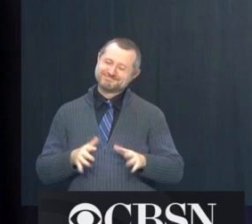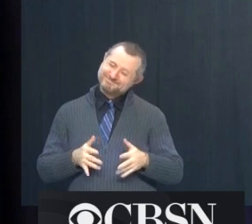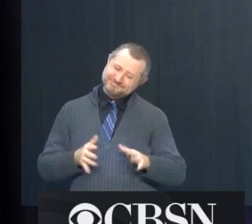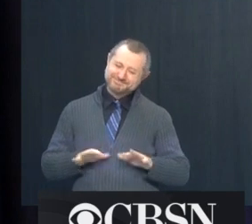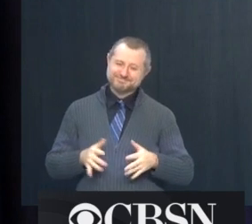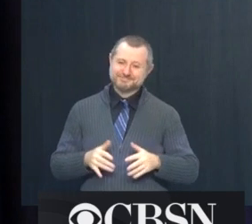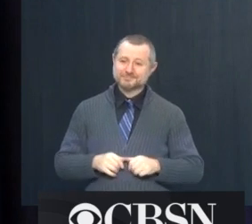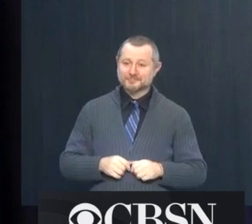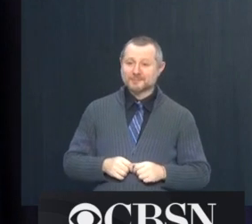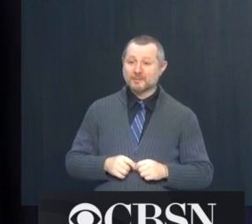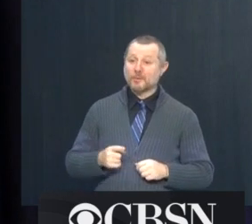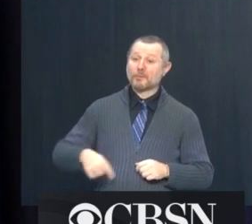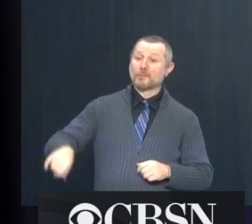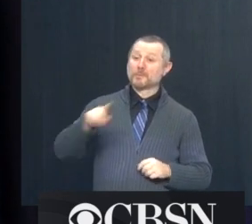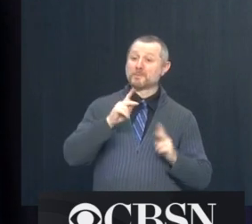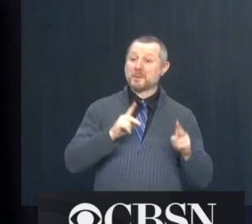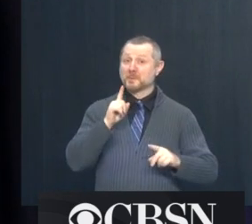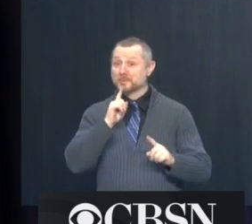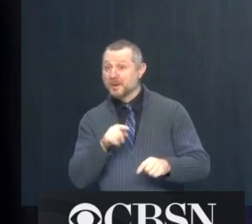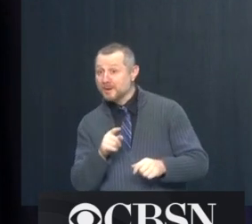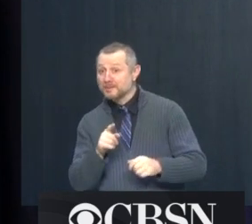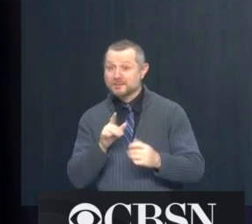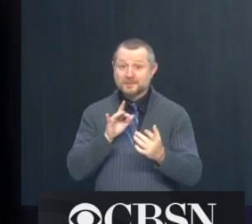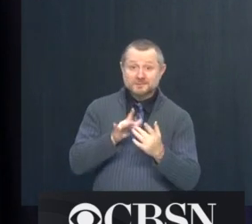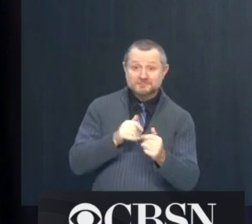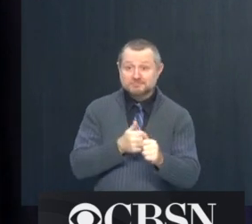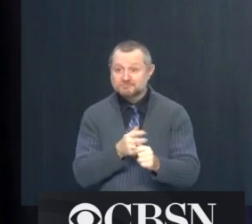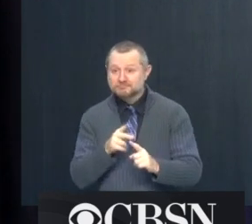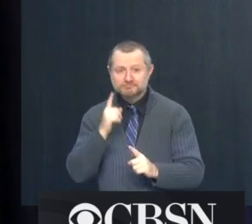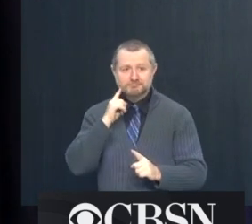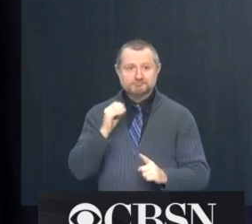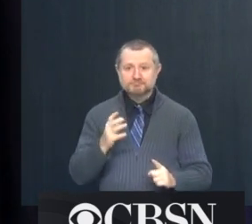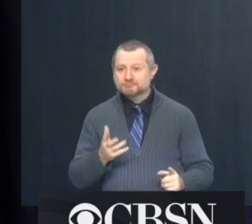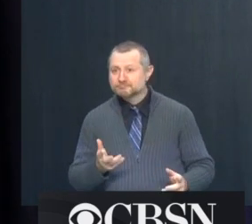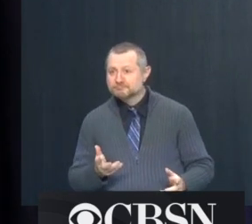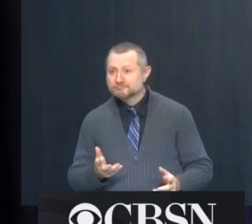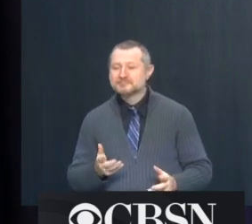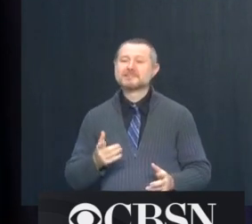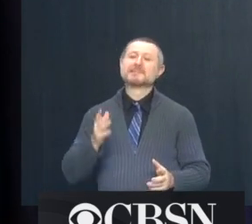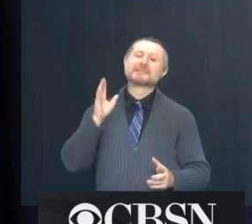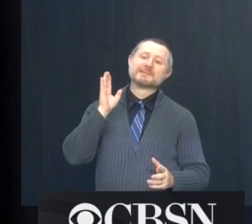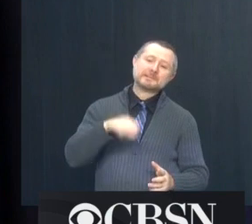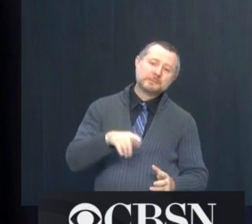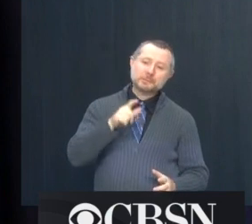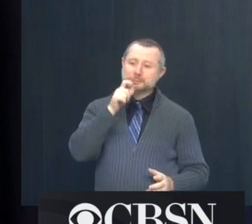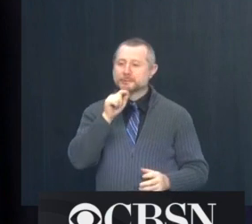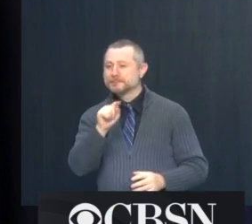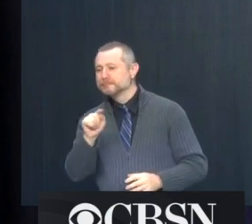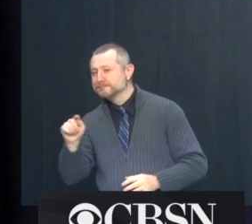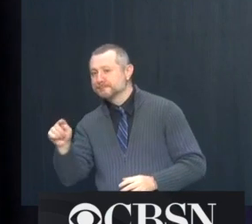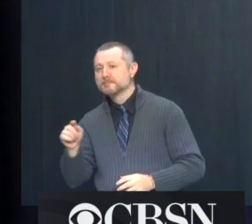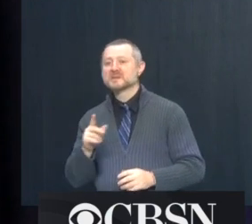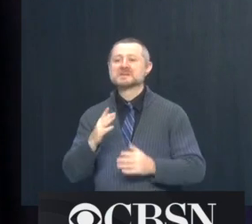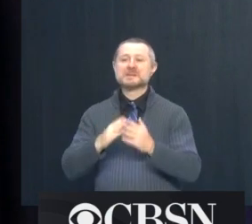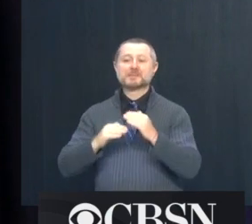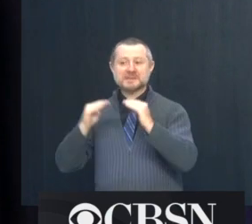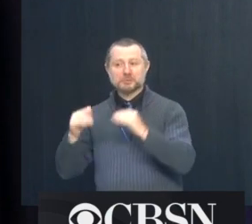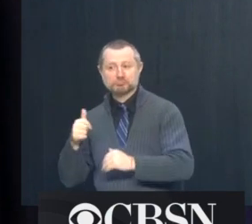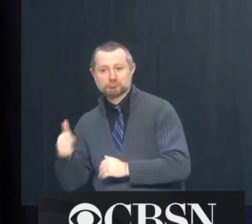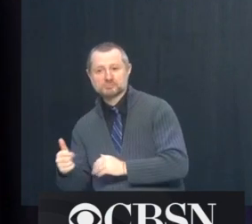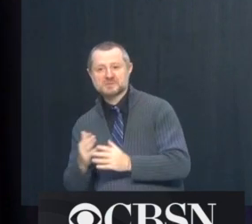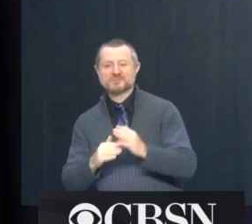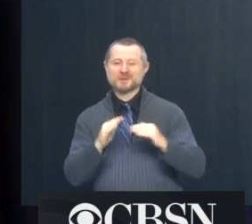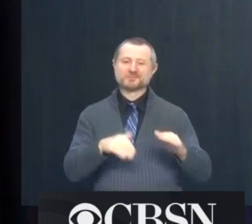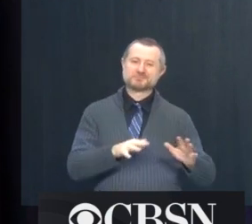great response rate, and it depends on whose contact tracers, and different systems are better and different systems are